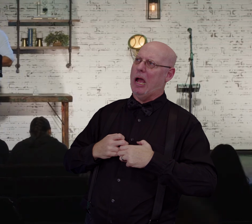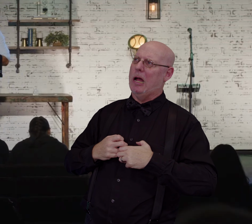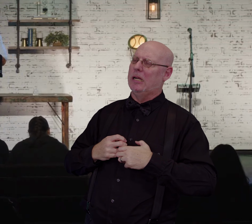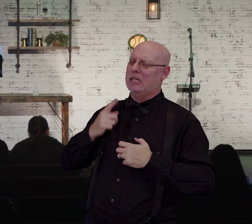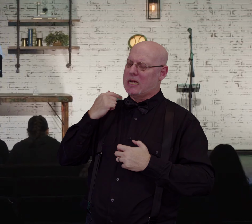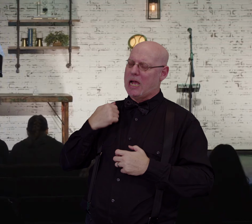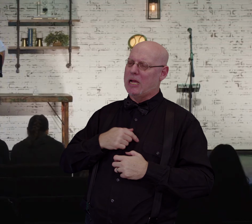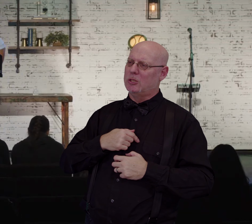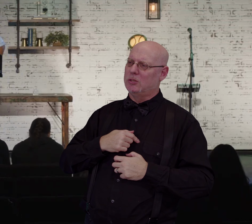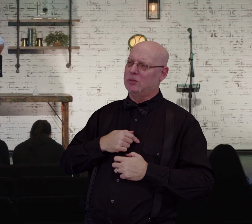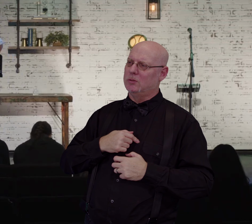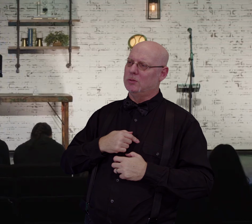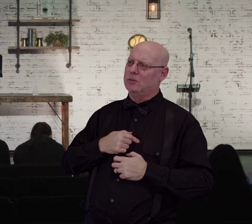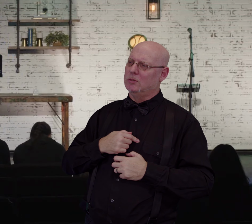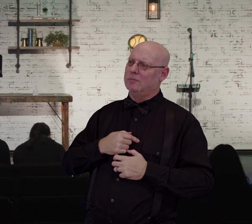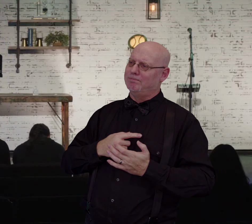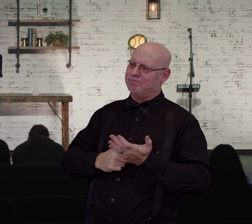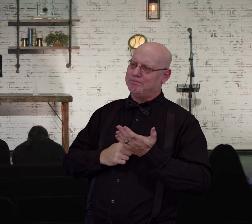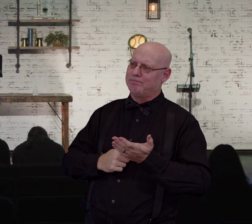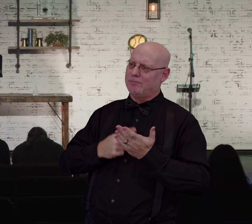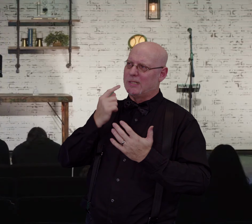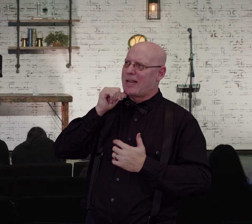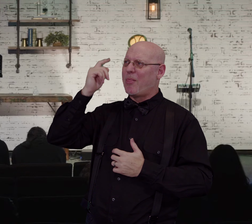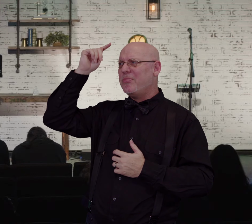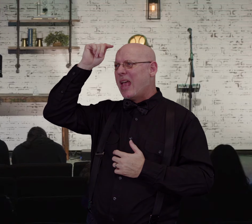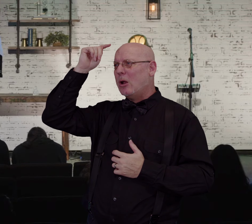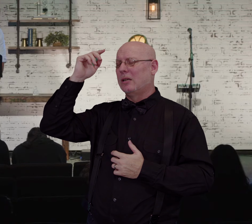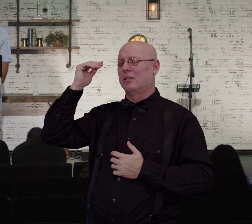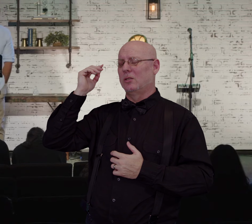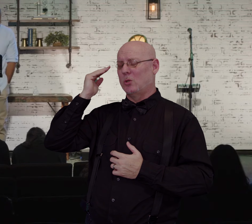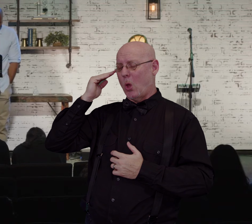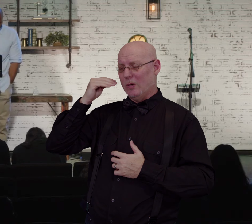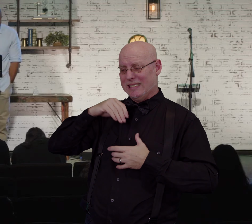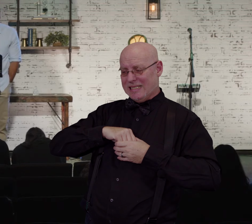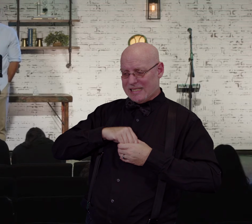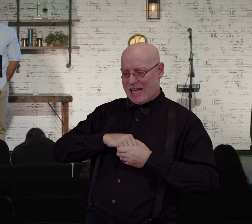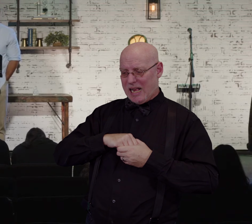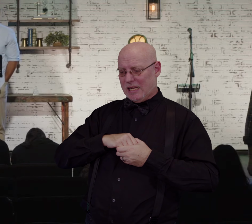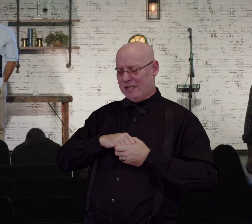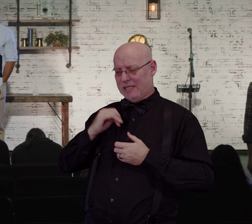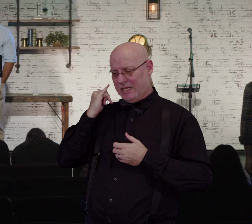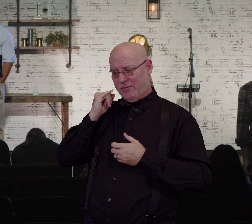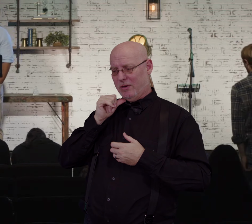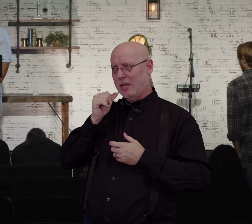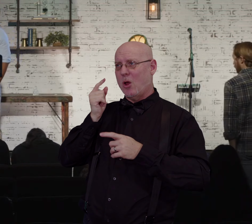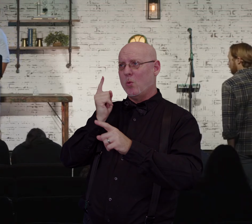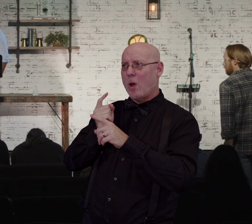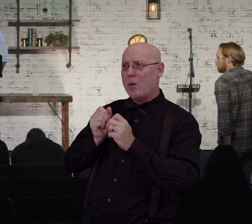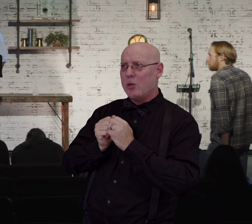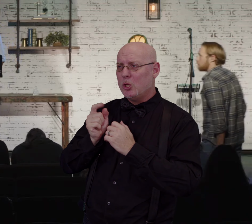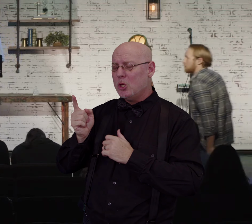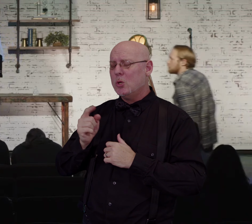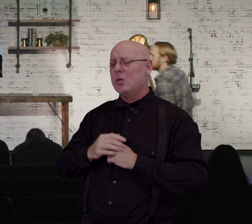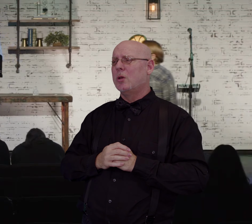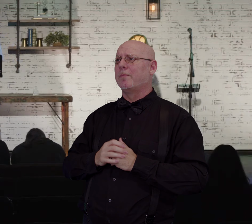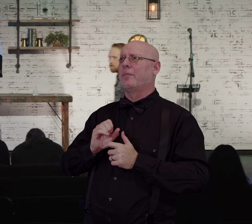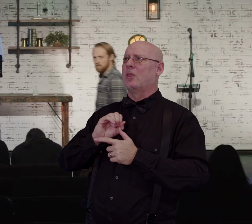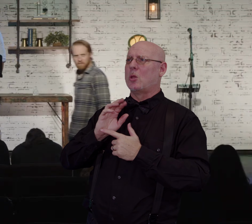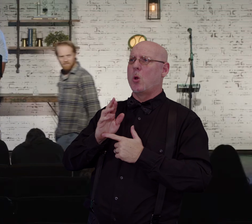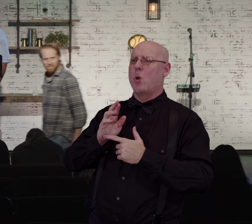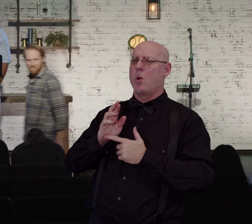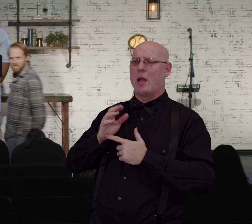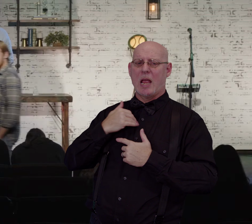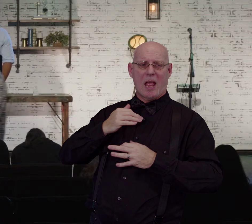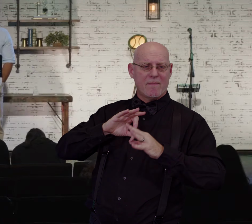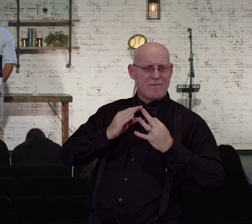us. Because it's not theoretical. We realize within our own selves either we're not in right standing with you, or we